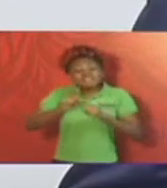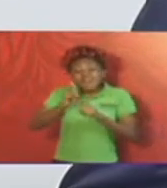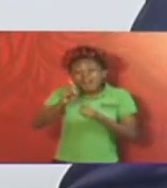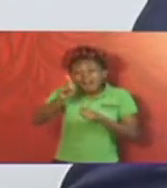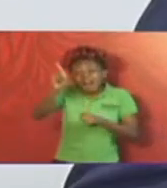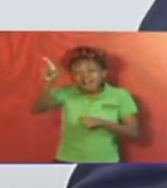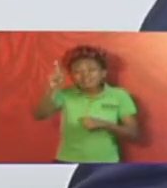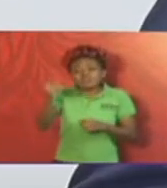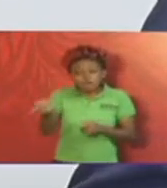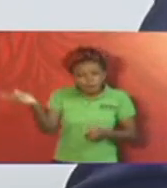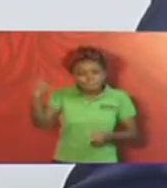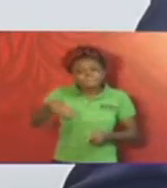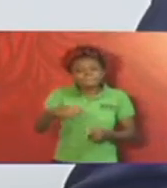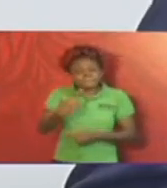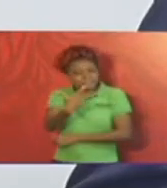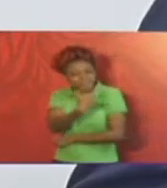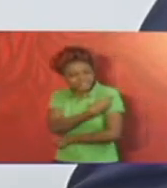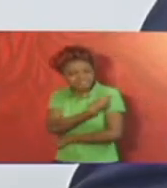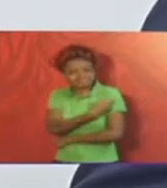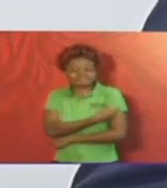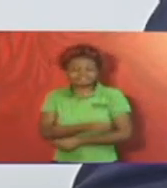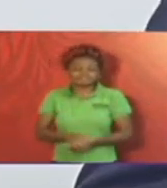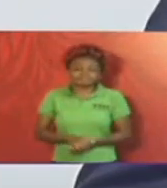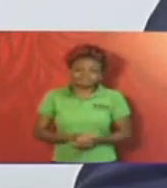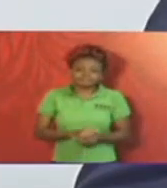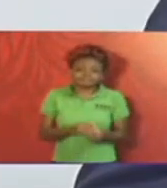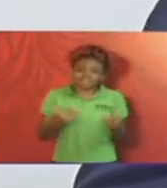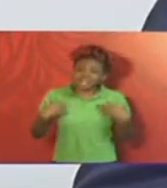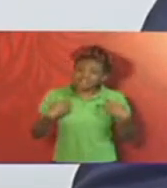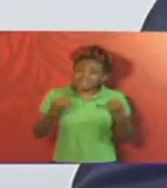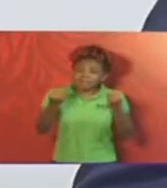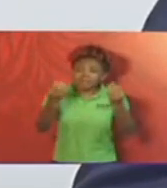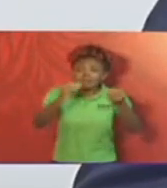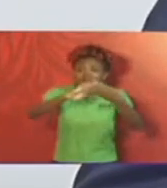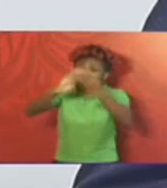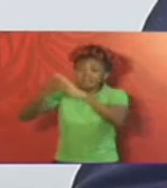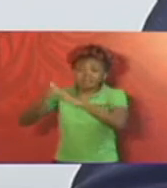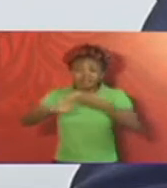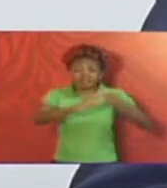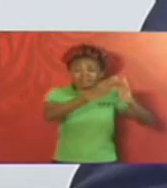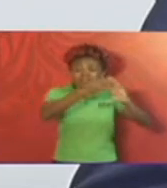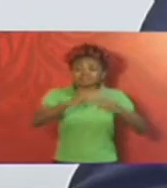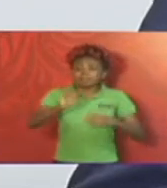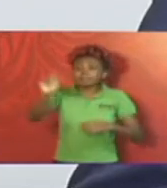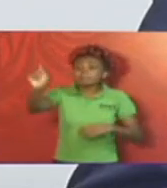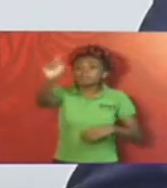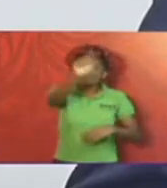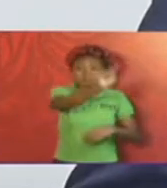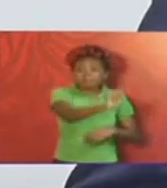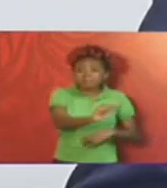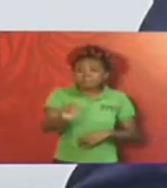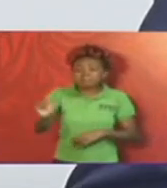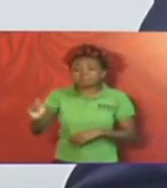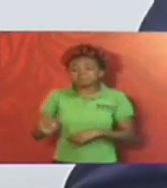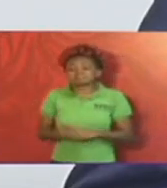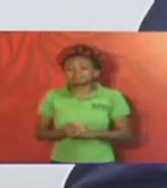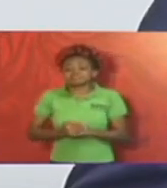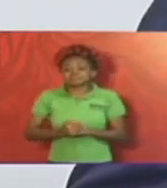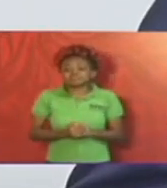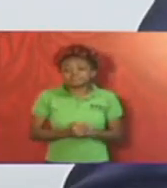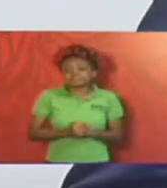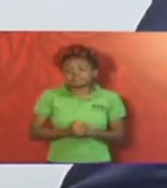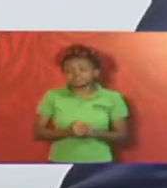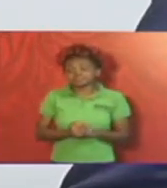Valencia, you have all these communities within Trinidad and Tobago where the information gap is great,